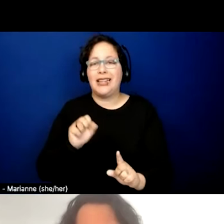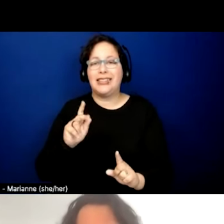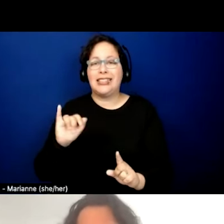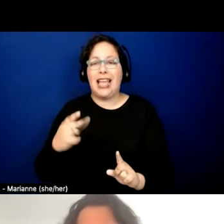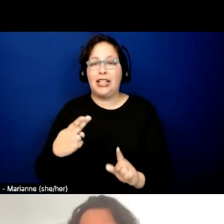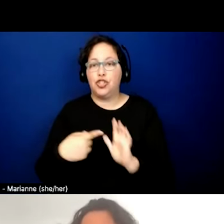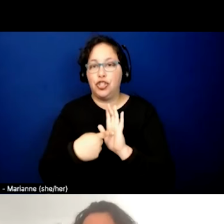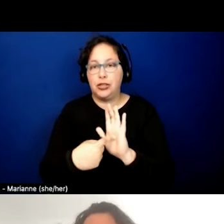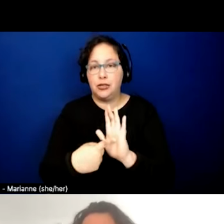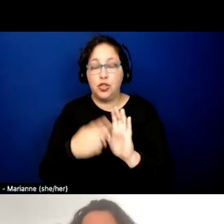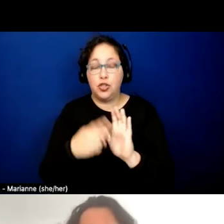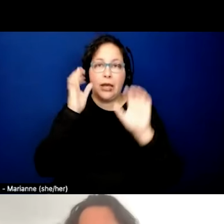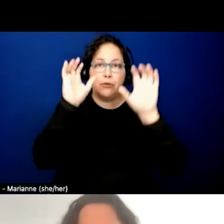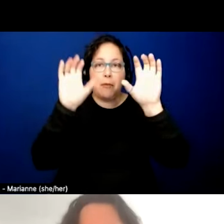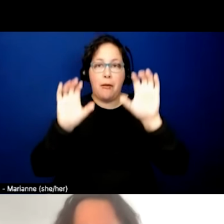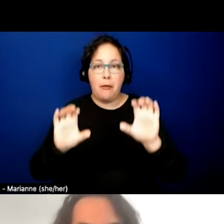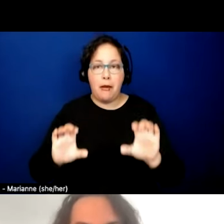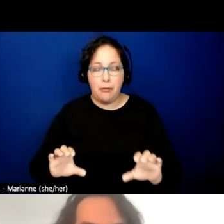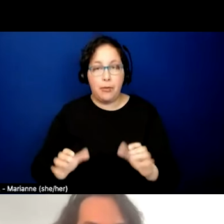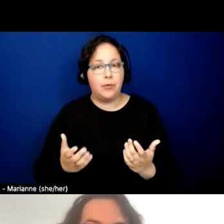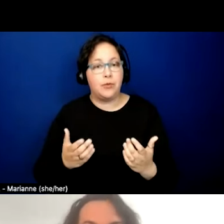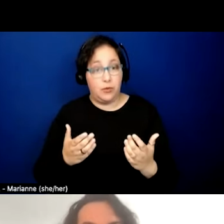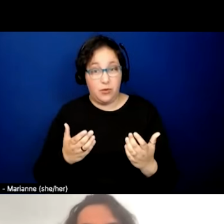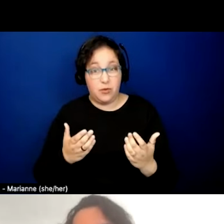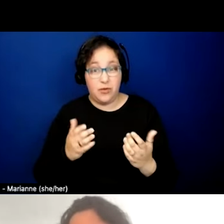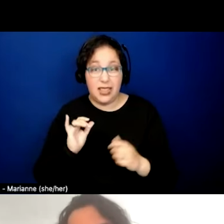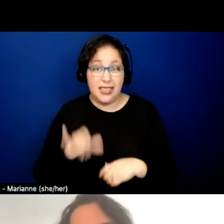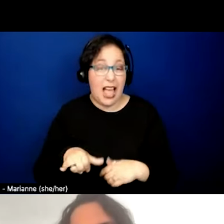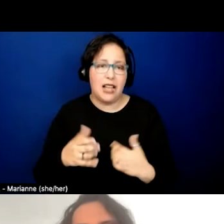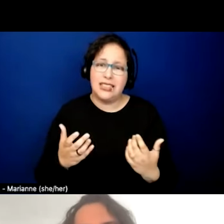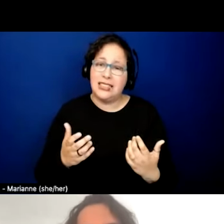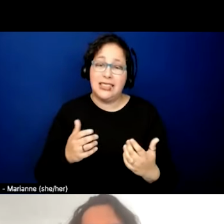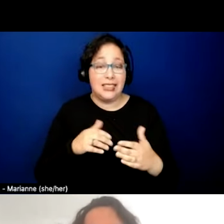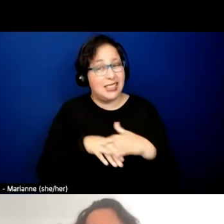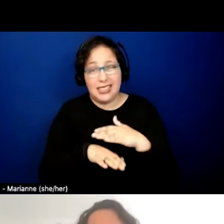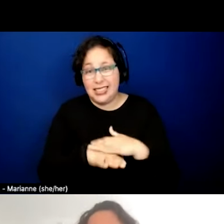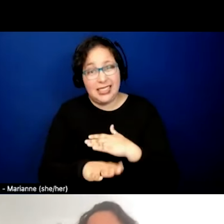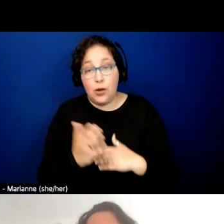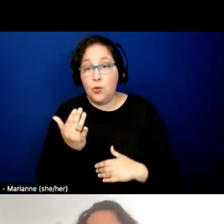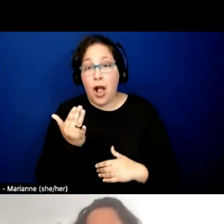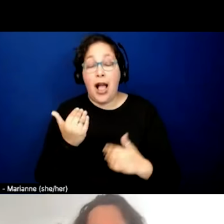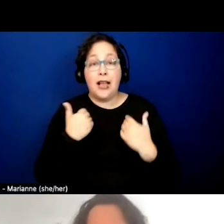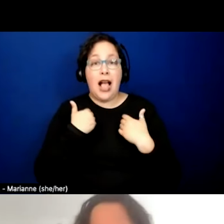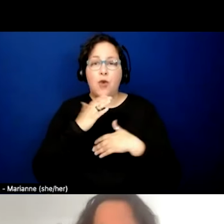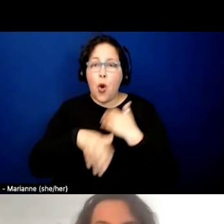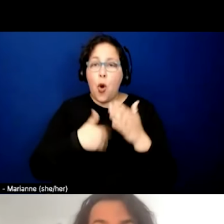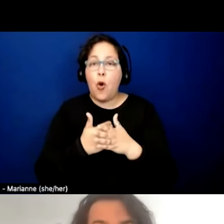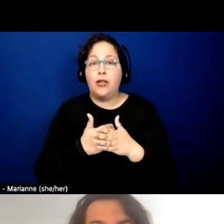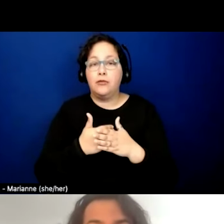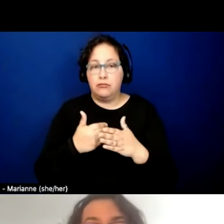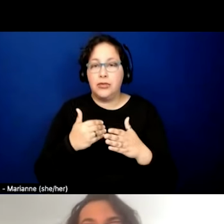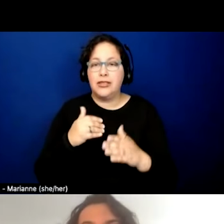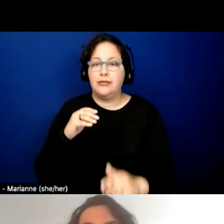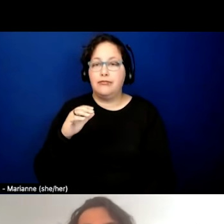displayed. They are displayed in the most inaccessible web element. And it is incredibly inaccessible because it's a collection of pixels, it's a